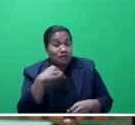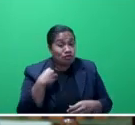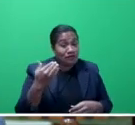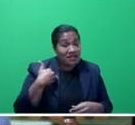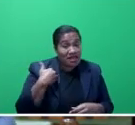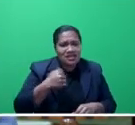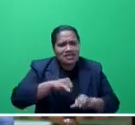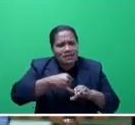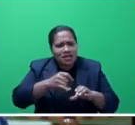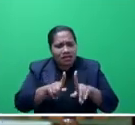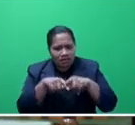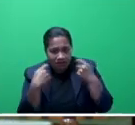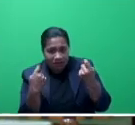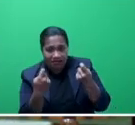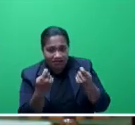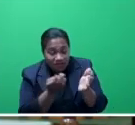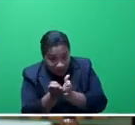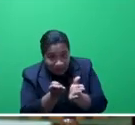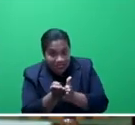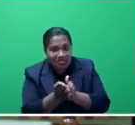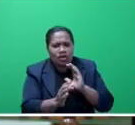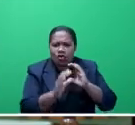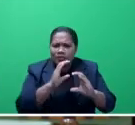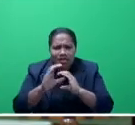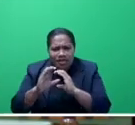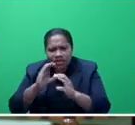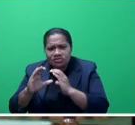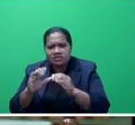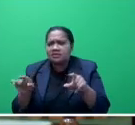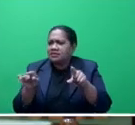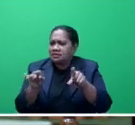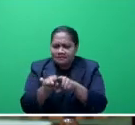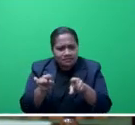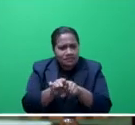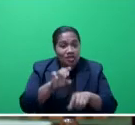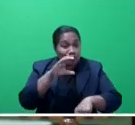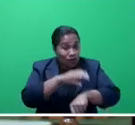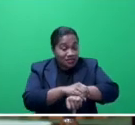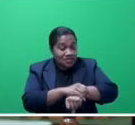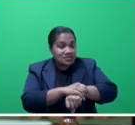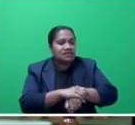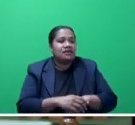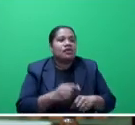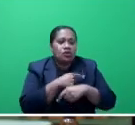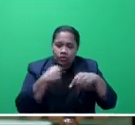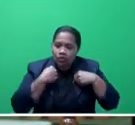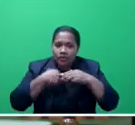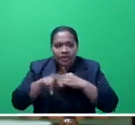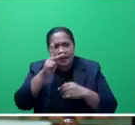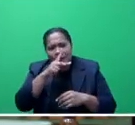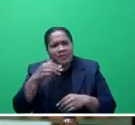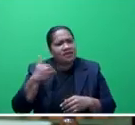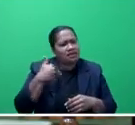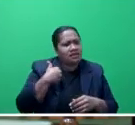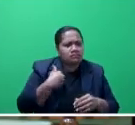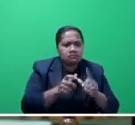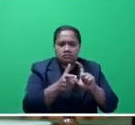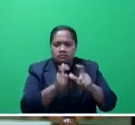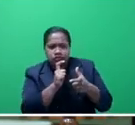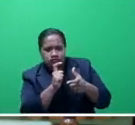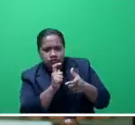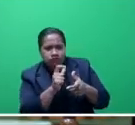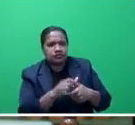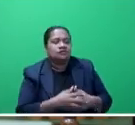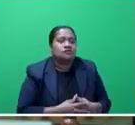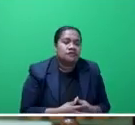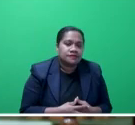Medical Services and Communications, as well as the police. We're in a public health crisis that depends on well-resourced health